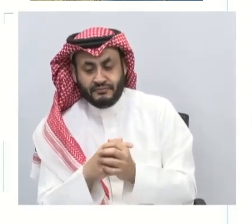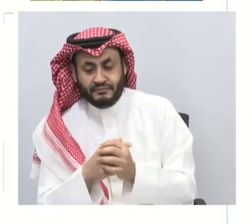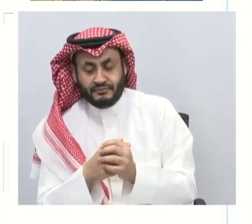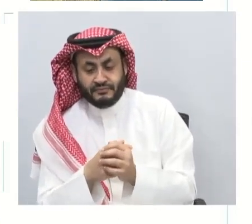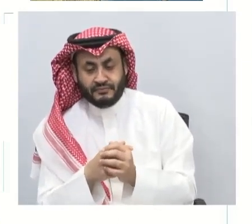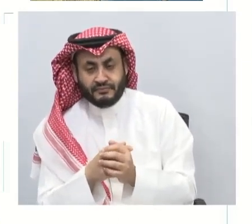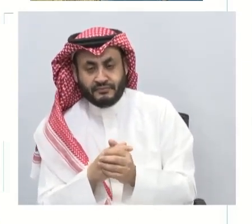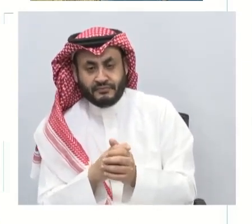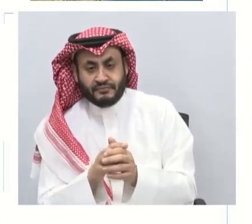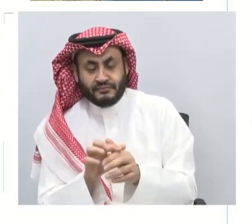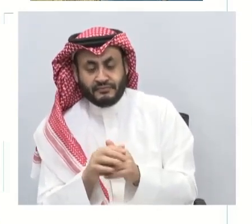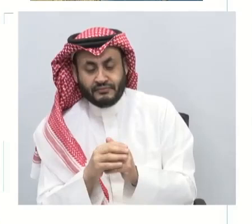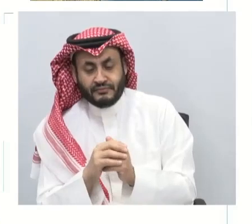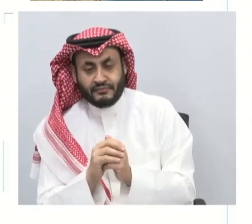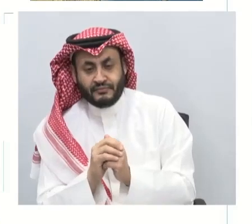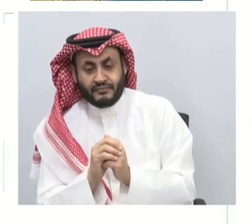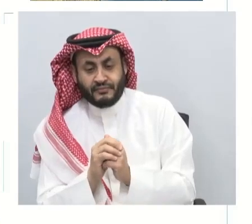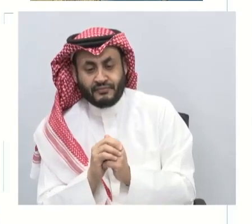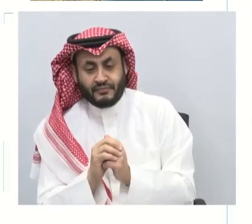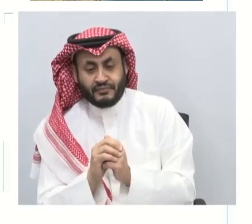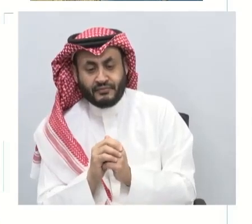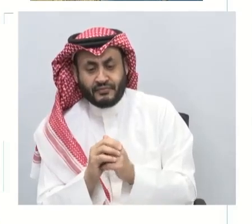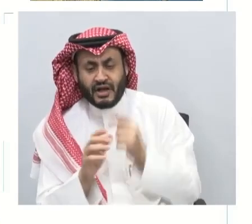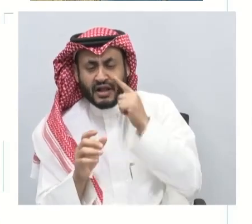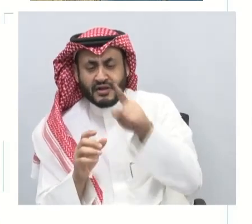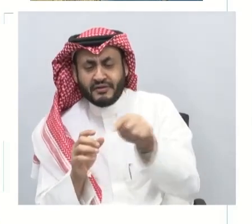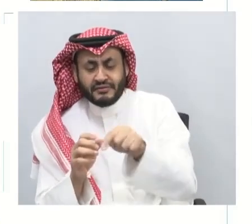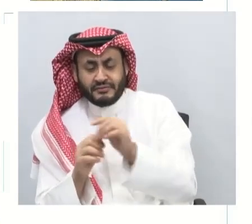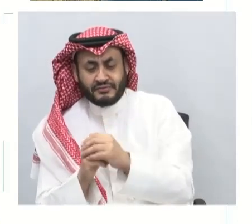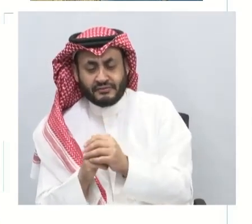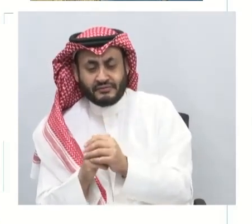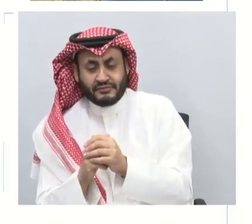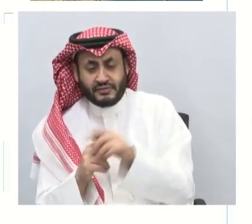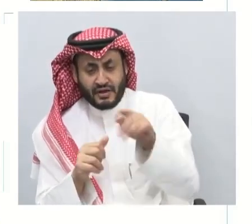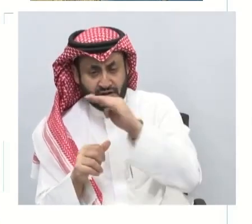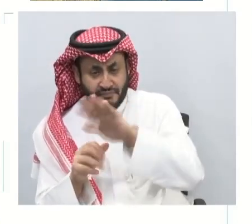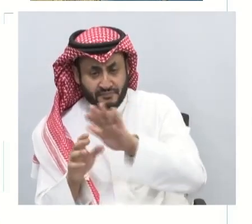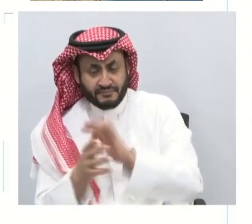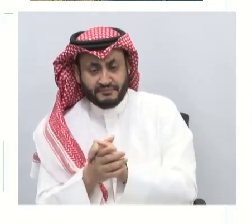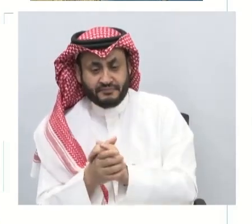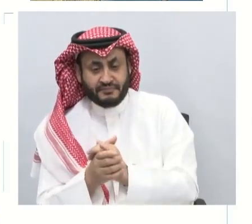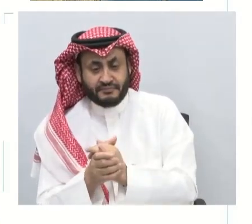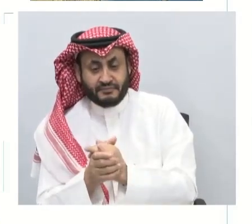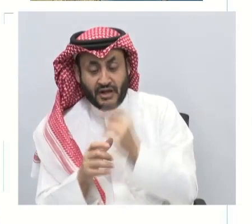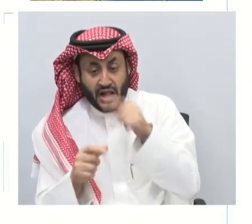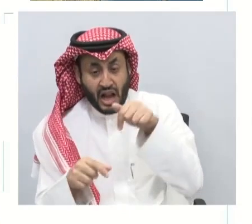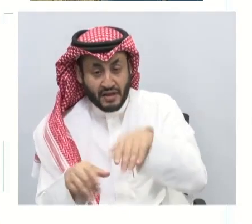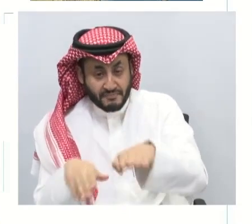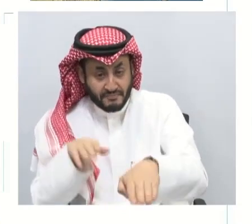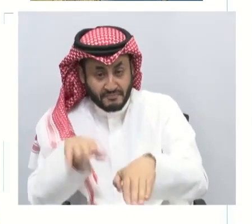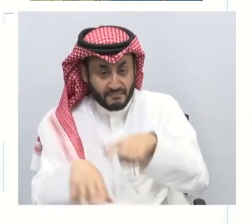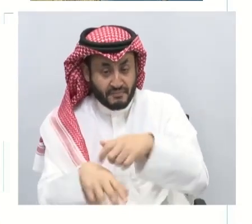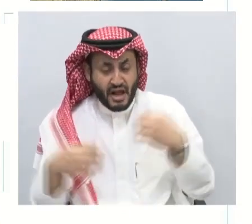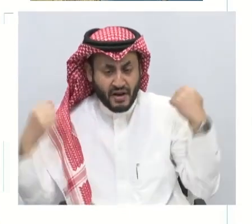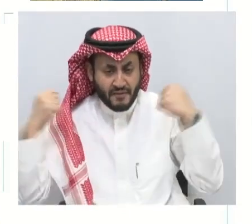Okay, so as you said here, this is one of the questions that we have the answer now. You will need the boots and you will